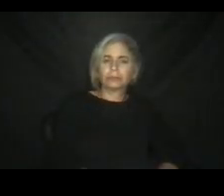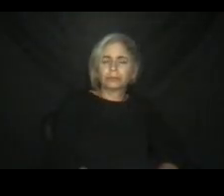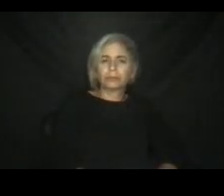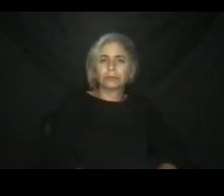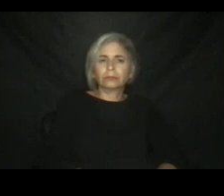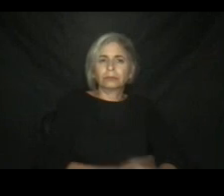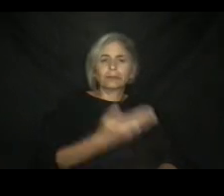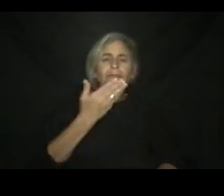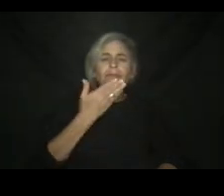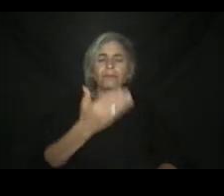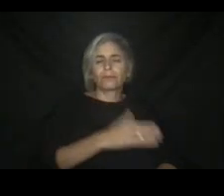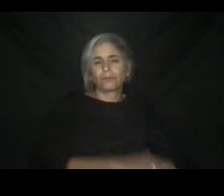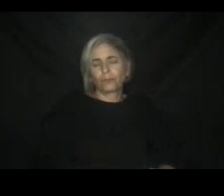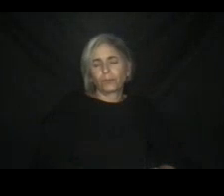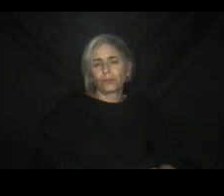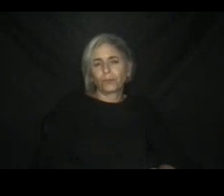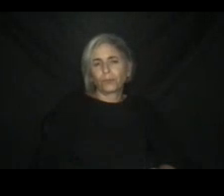Thank you. Next slide.